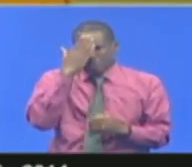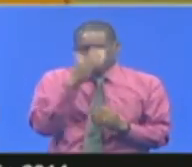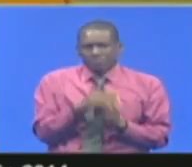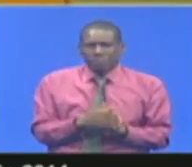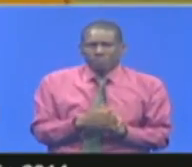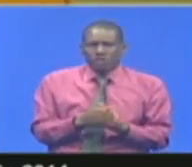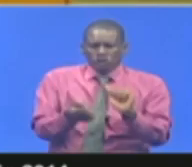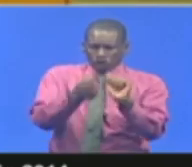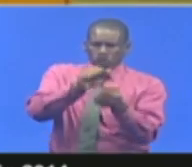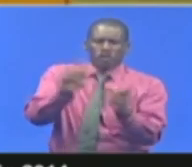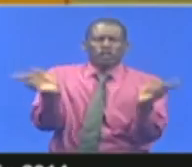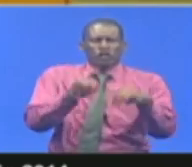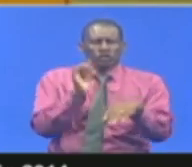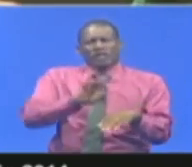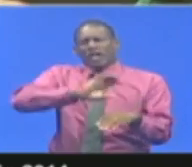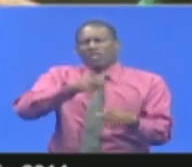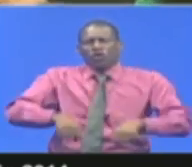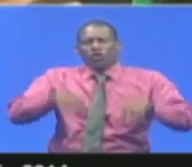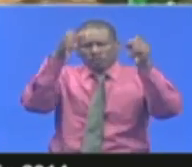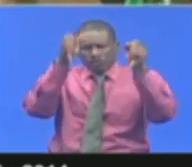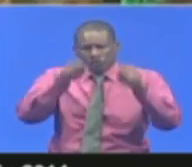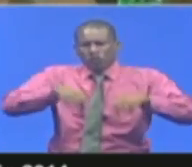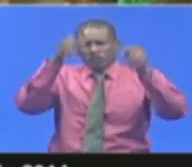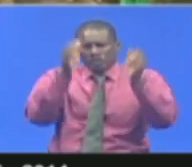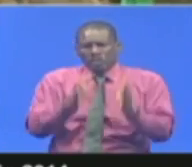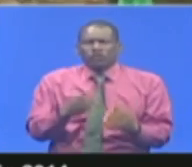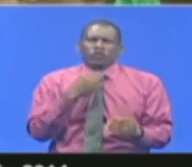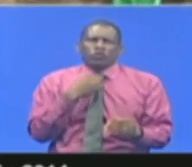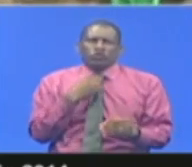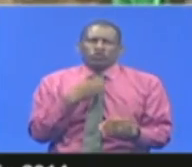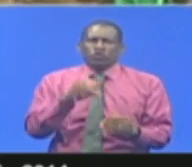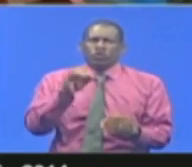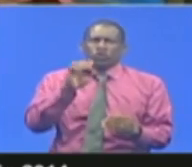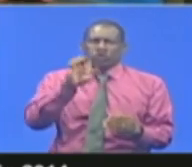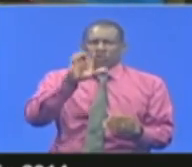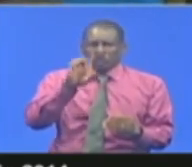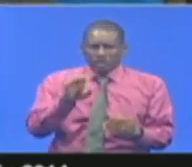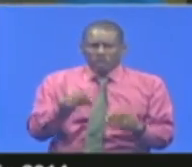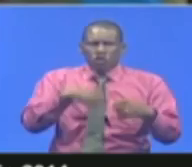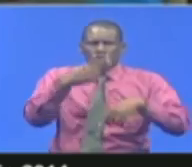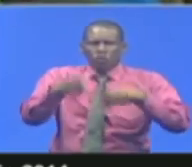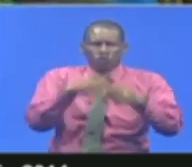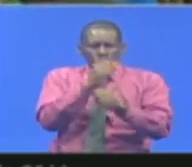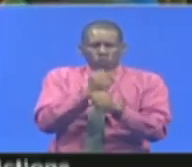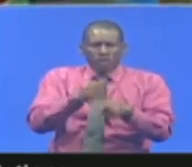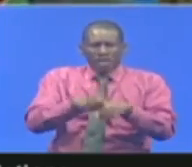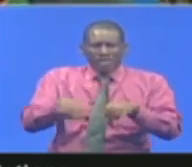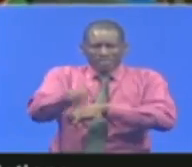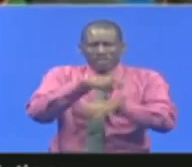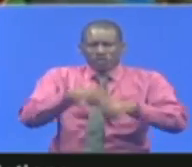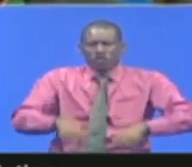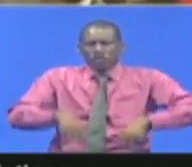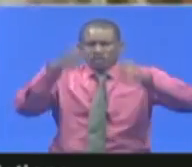The changes do not affect other officials of the union. Wycliffe Etole Omuchai will continue to serve as the national